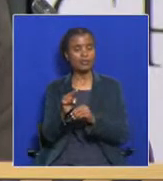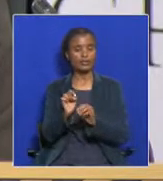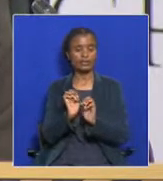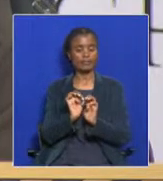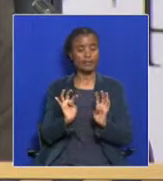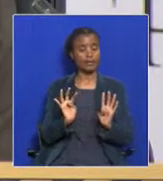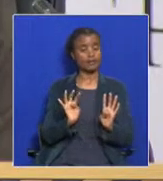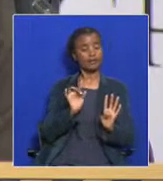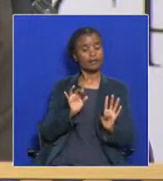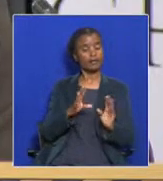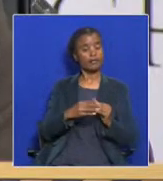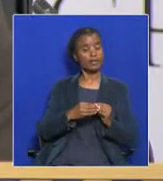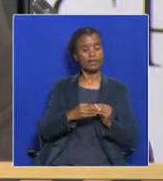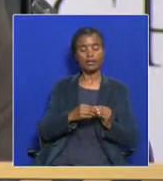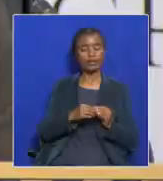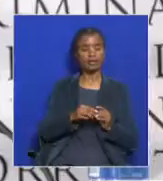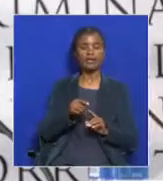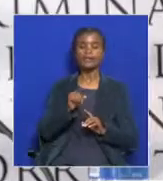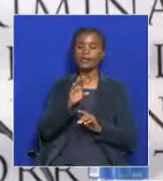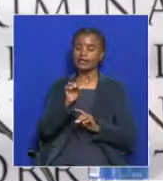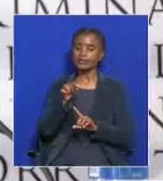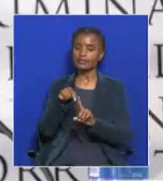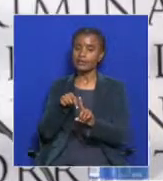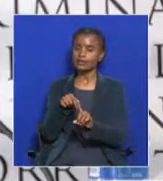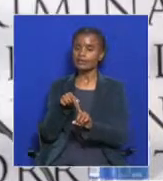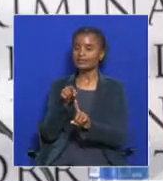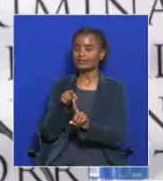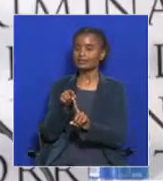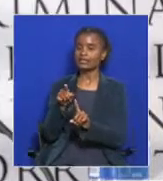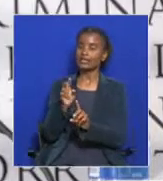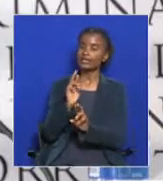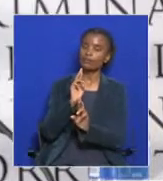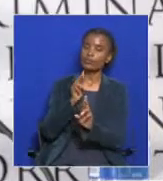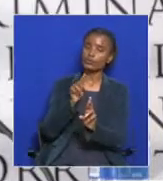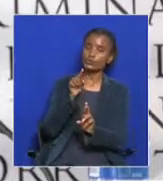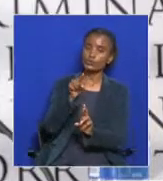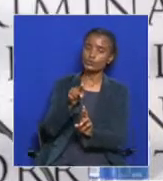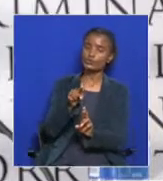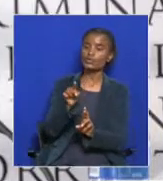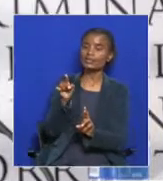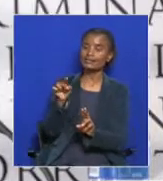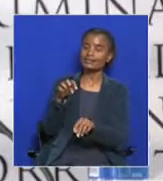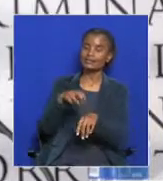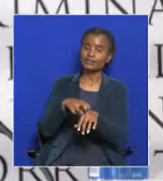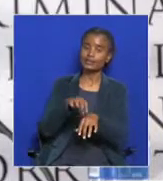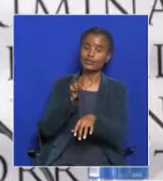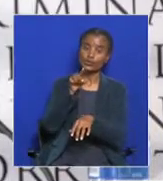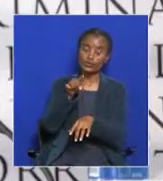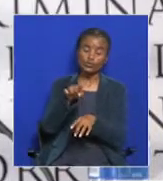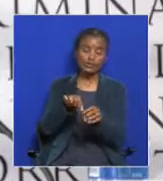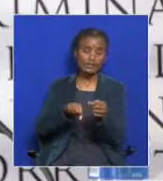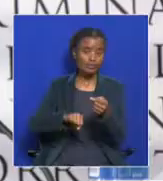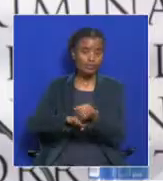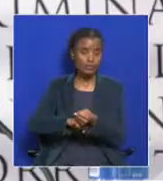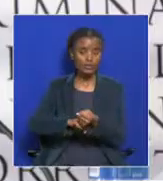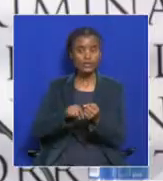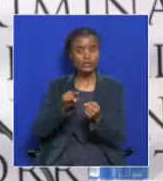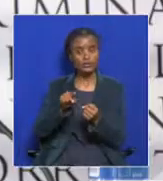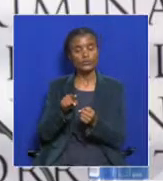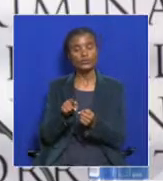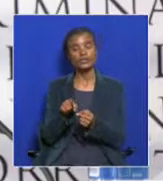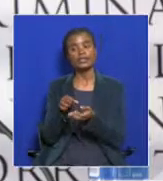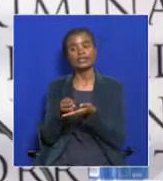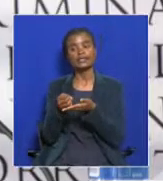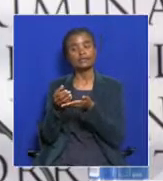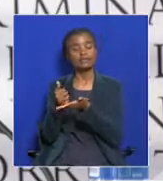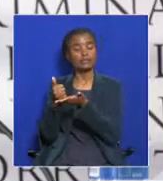Yes. who sought your support, and you gave that support, and they are unsuccessful in that endeavor. Yes. What, you bury it there, you